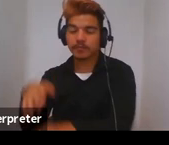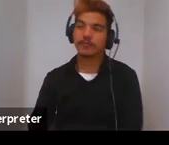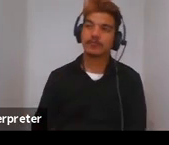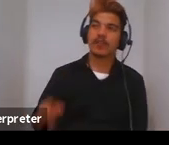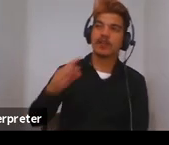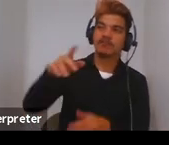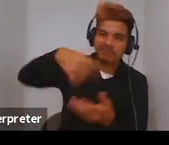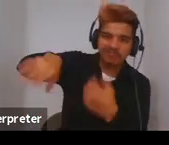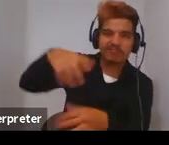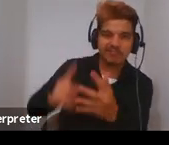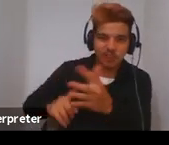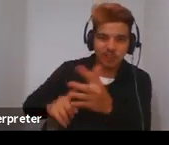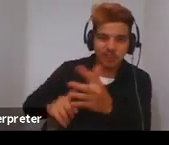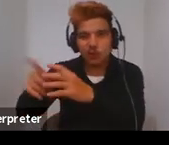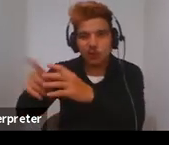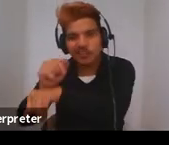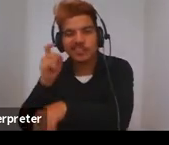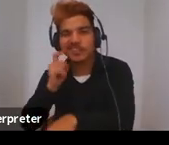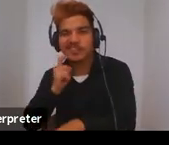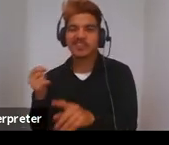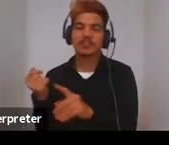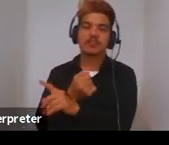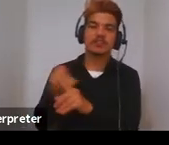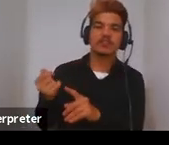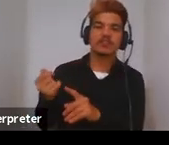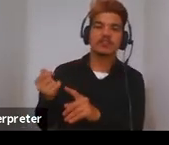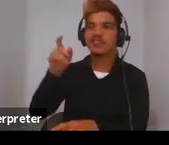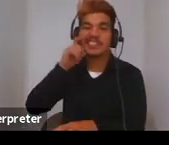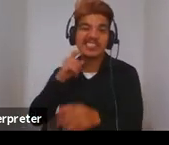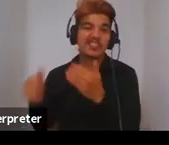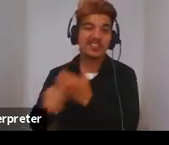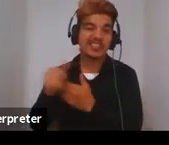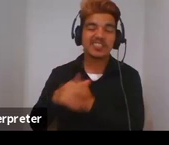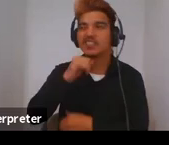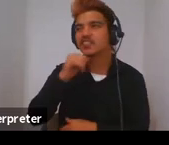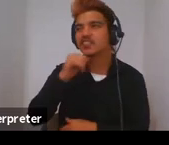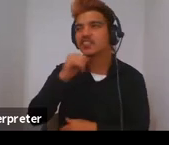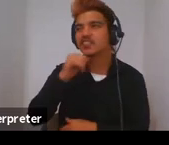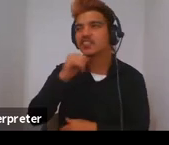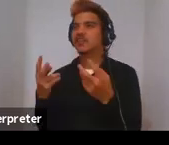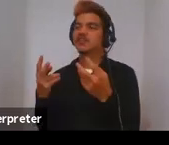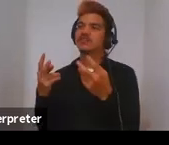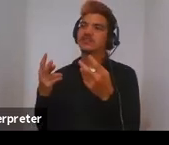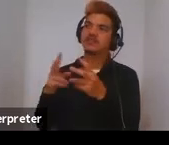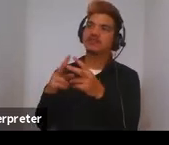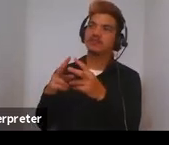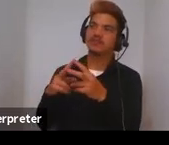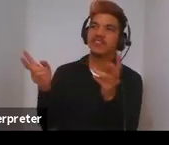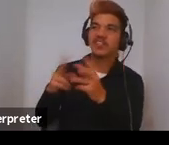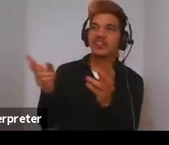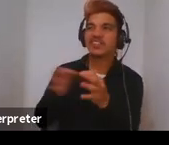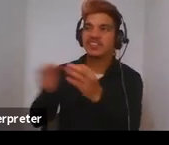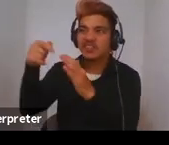harassment and forms of sexual violence that do not seem to either have a very specified victim